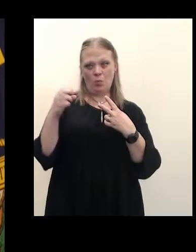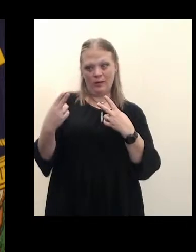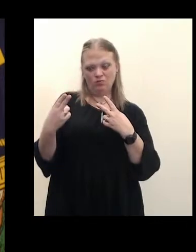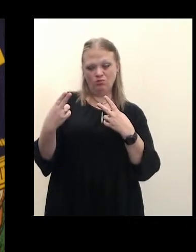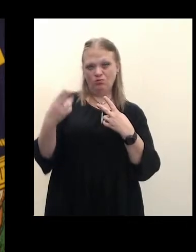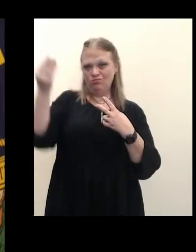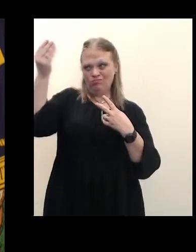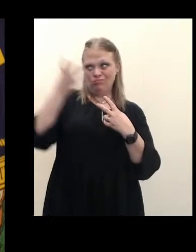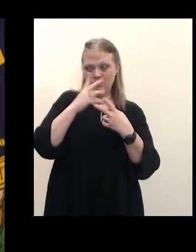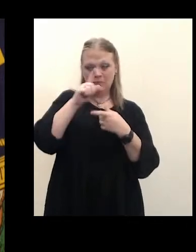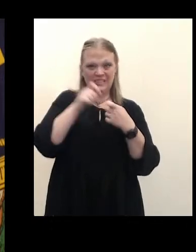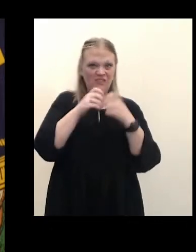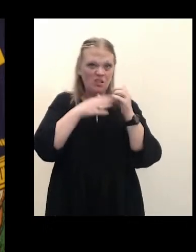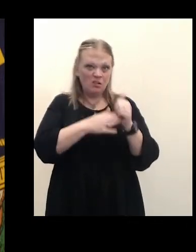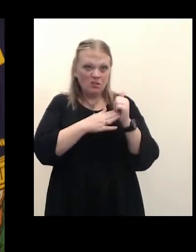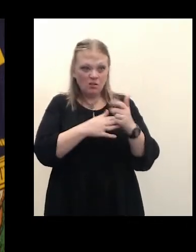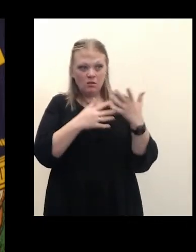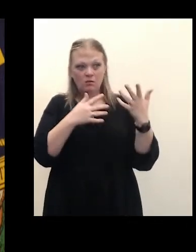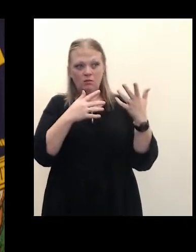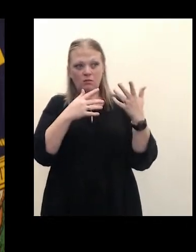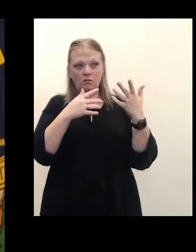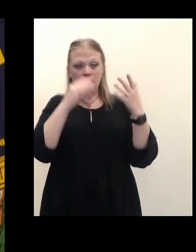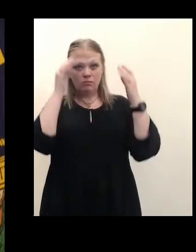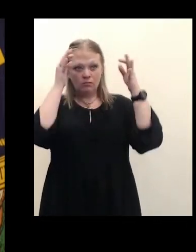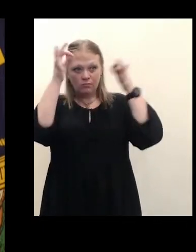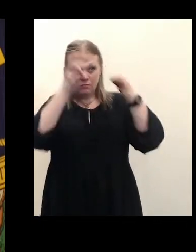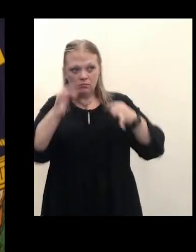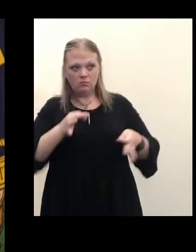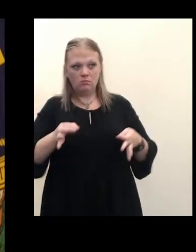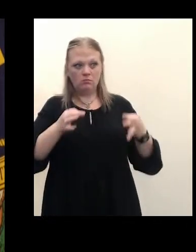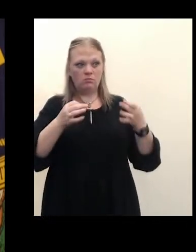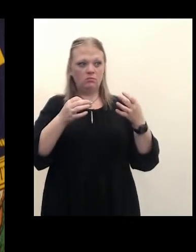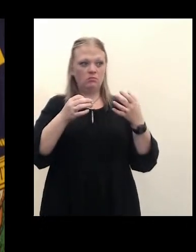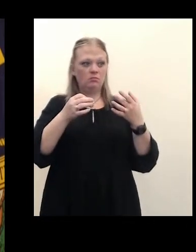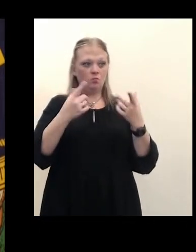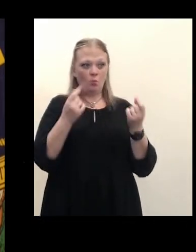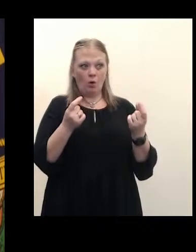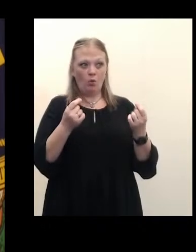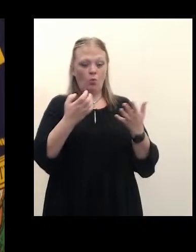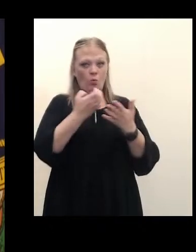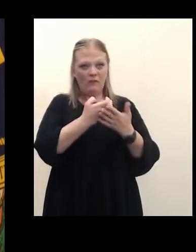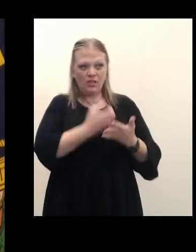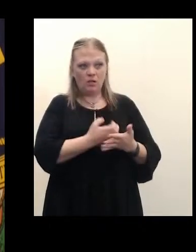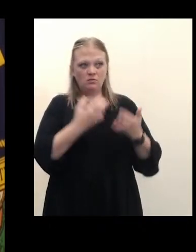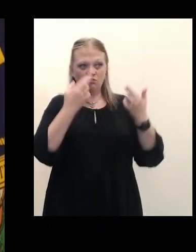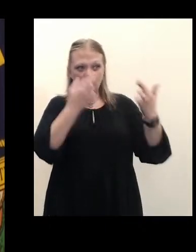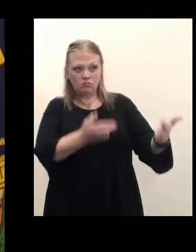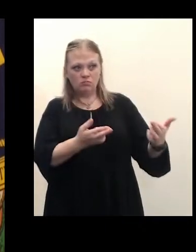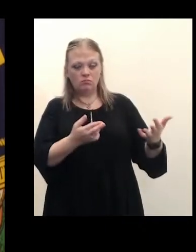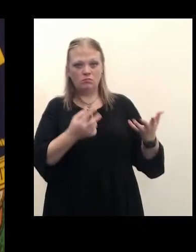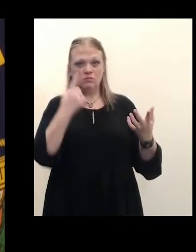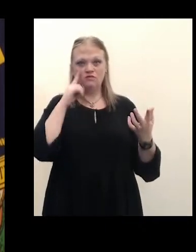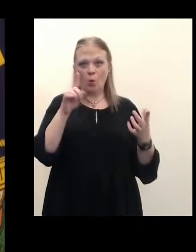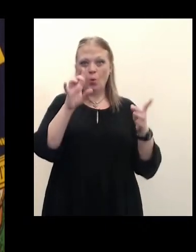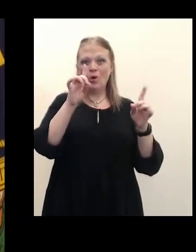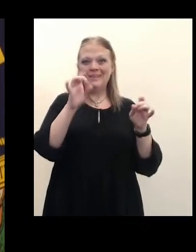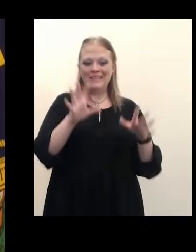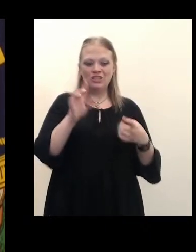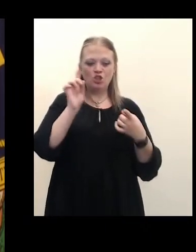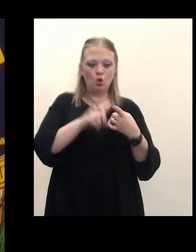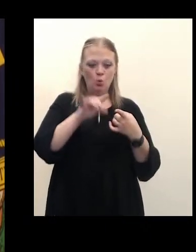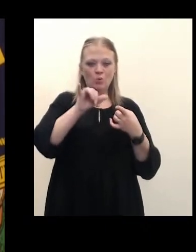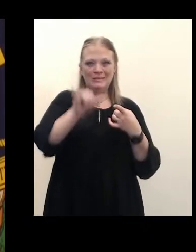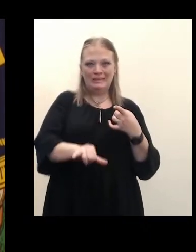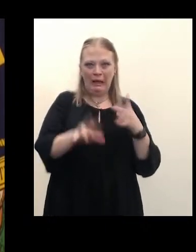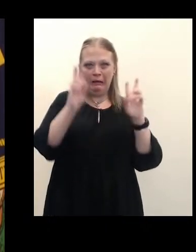about best practices or any evidence-based recommendations around the test to stay